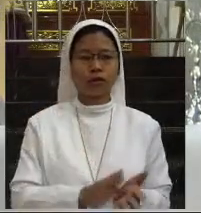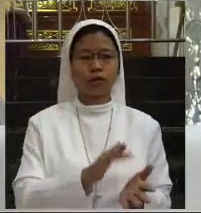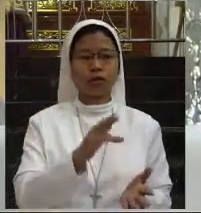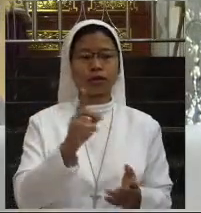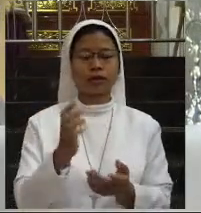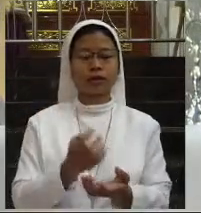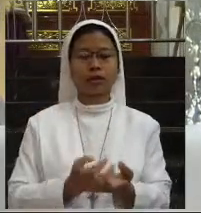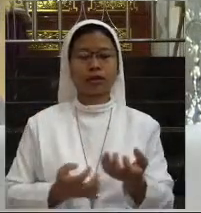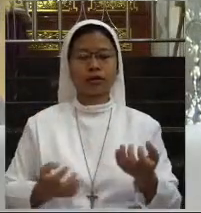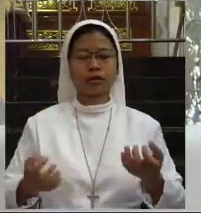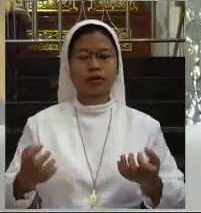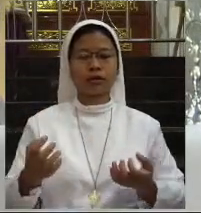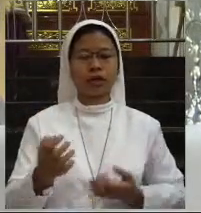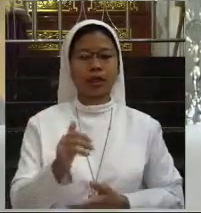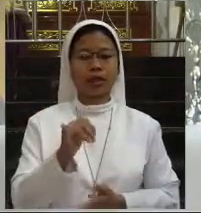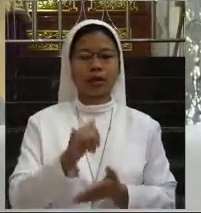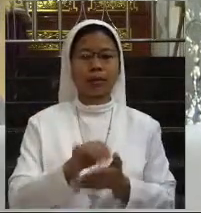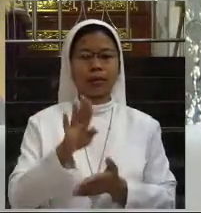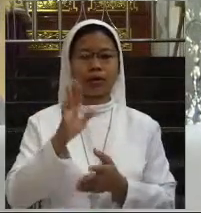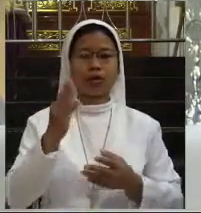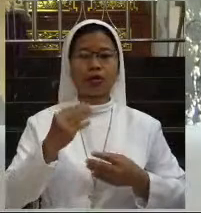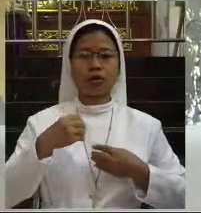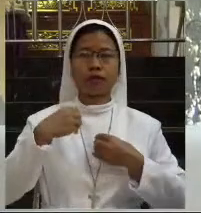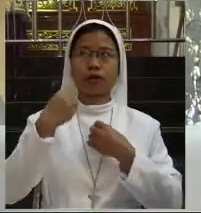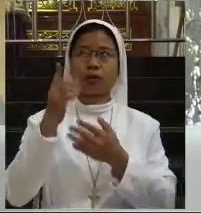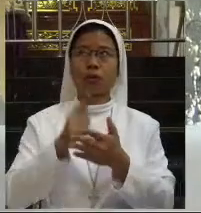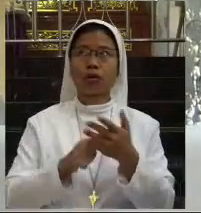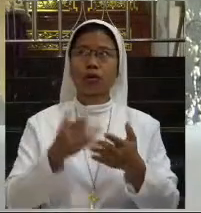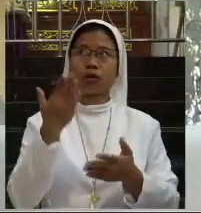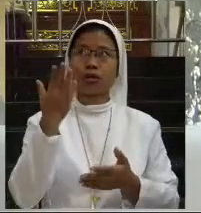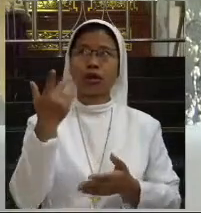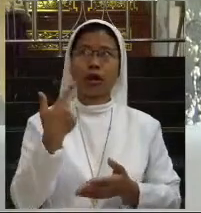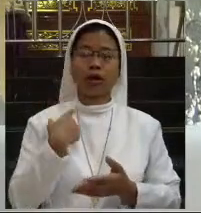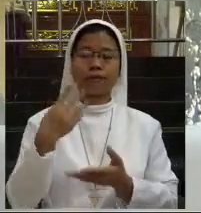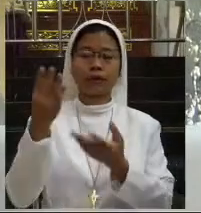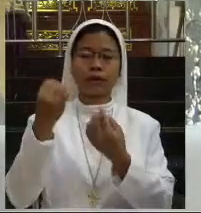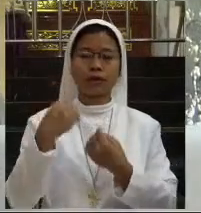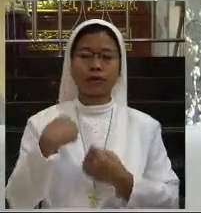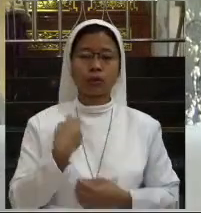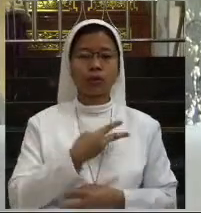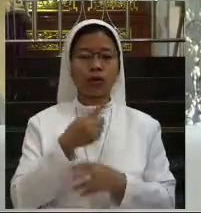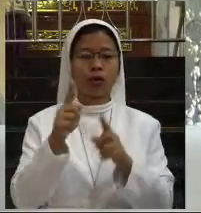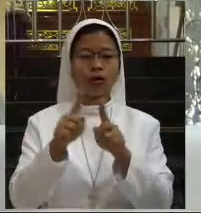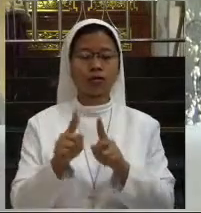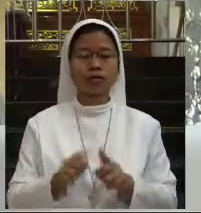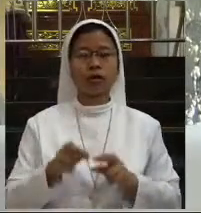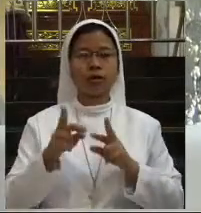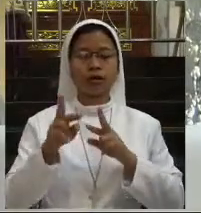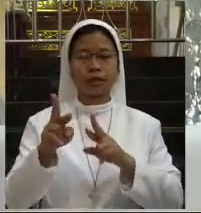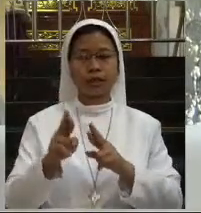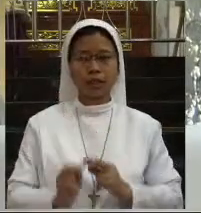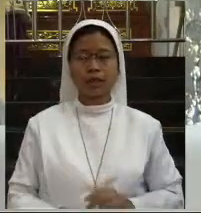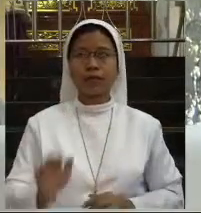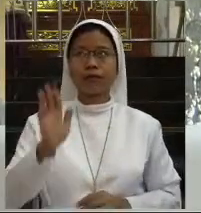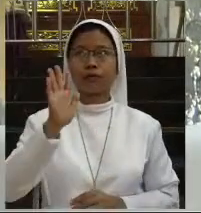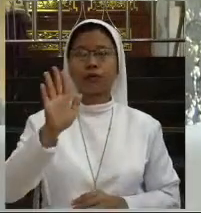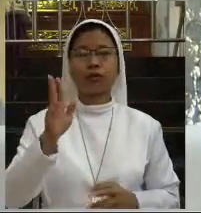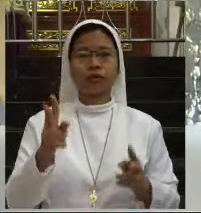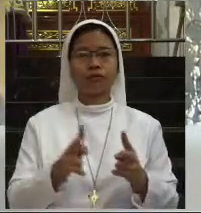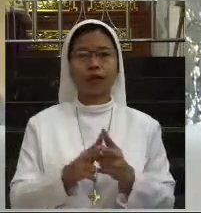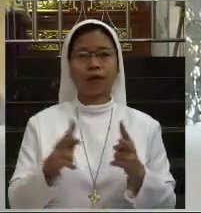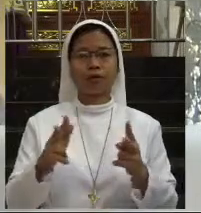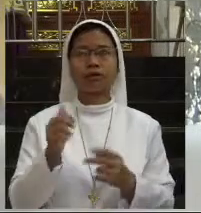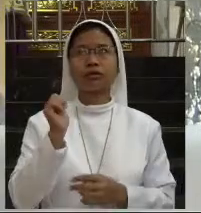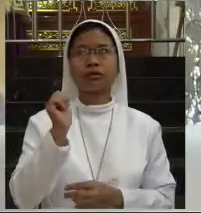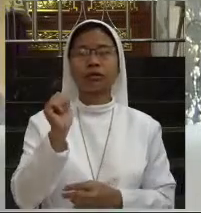exchange, that by offering what you have given, we may merit to receive your very